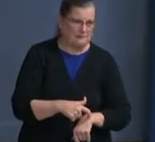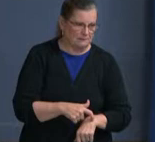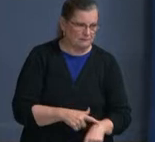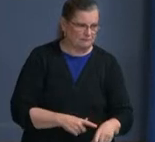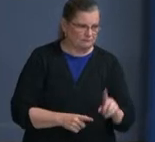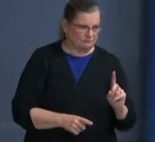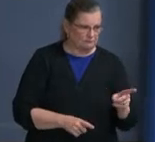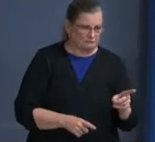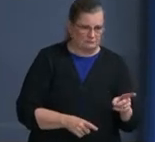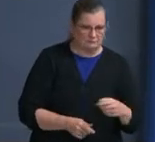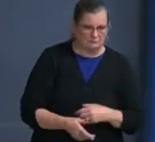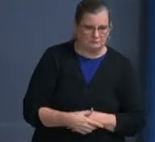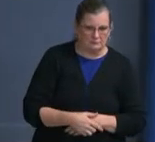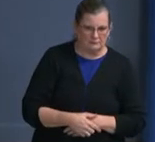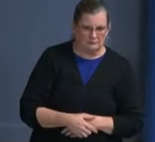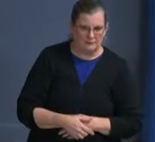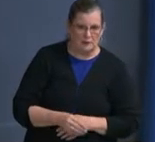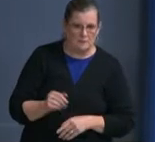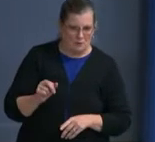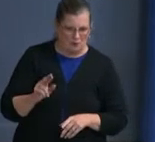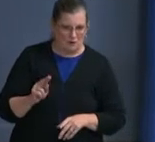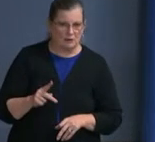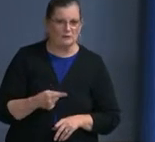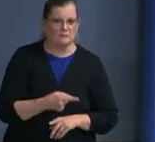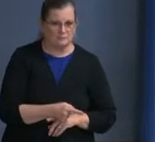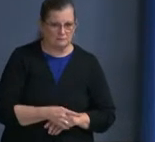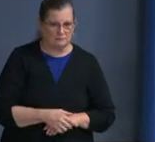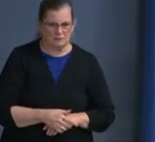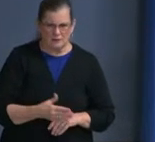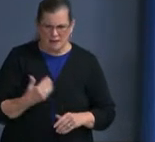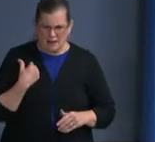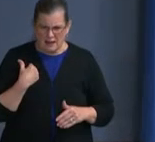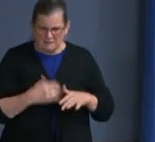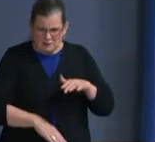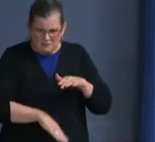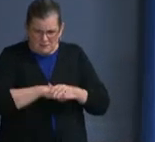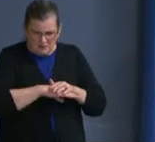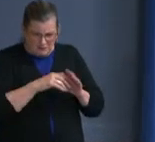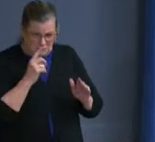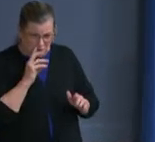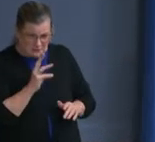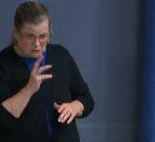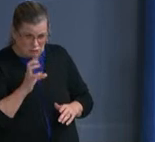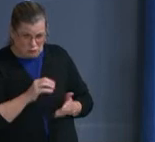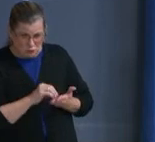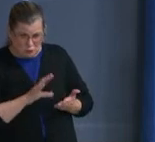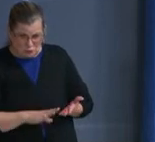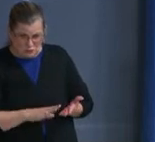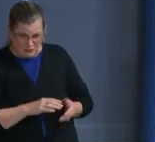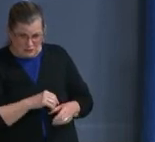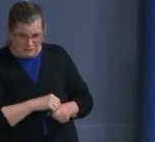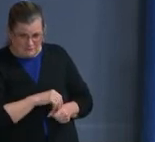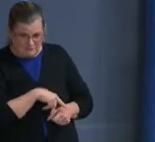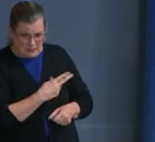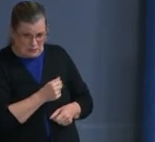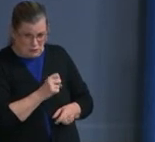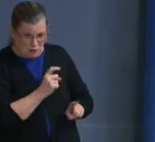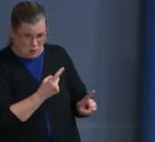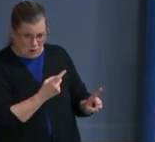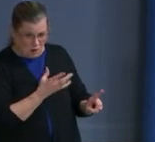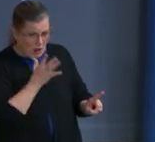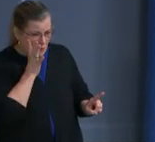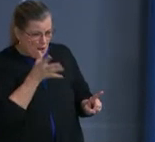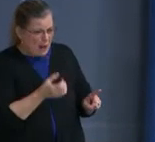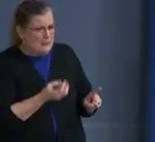Chancellor, can I follow up? Yes. You say you have capacity for 600 students in phase one. Will you have 600 students in phase one? And do you know how many will